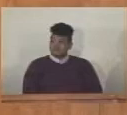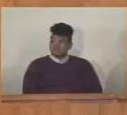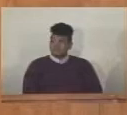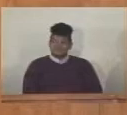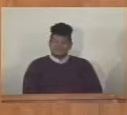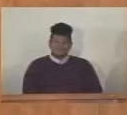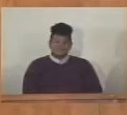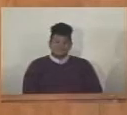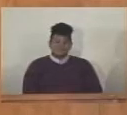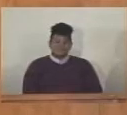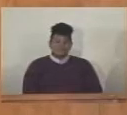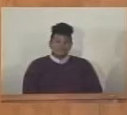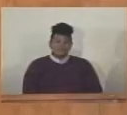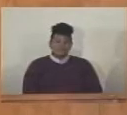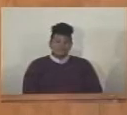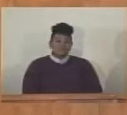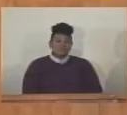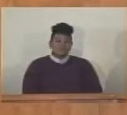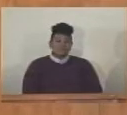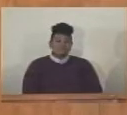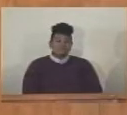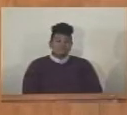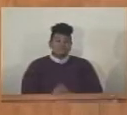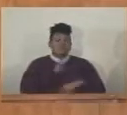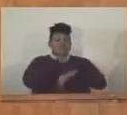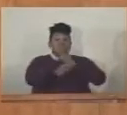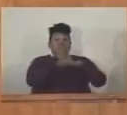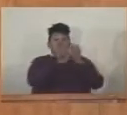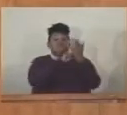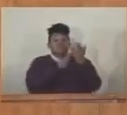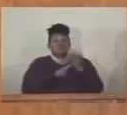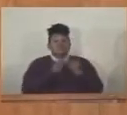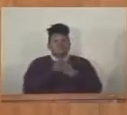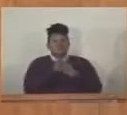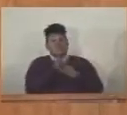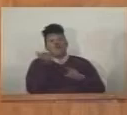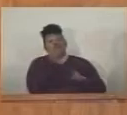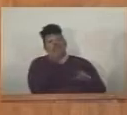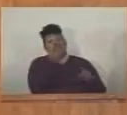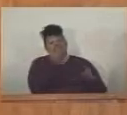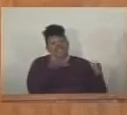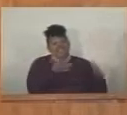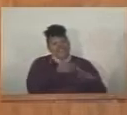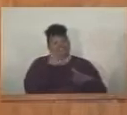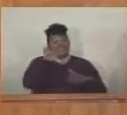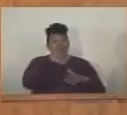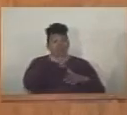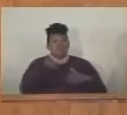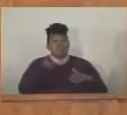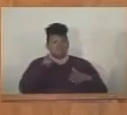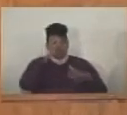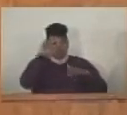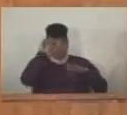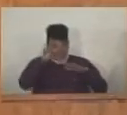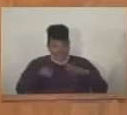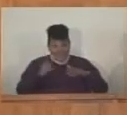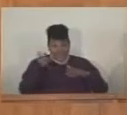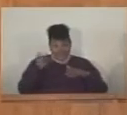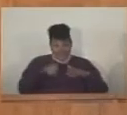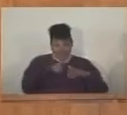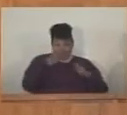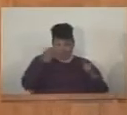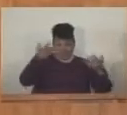We said then, establish a register of all gangs and their members. If we did